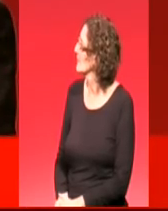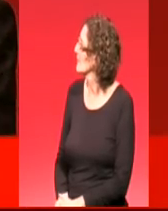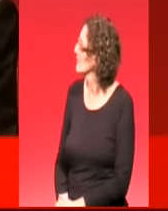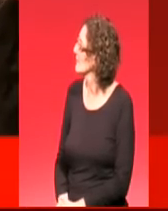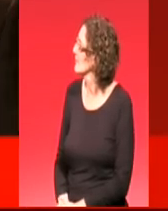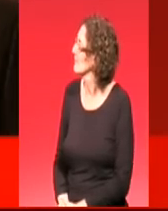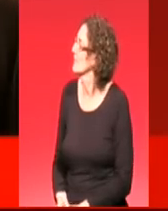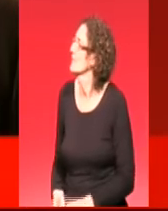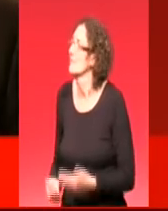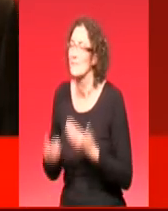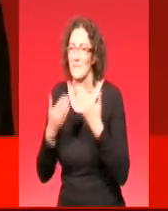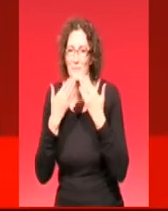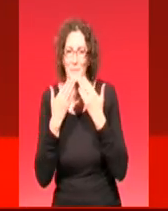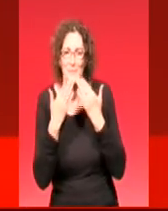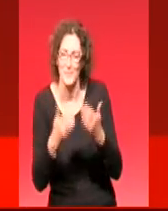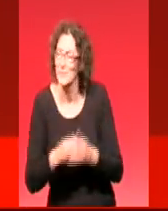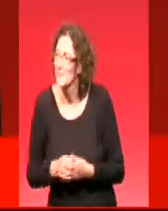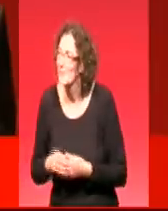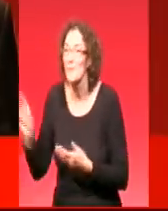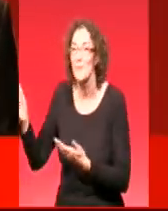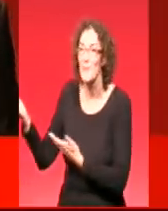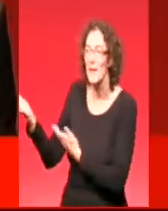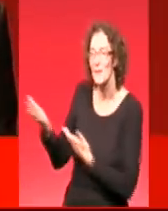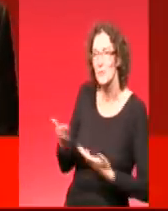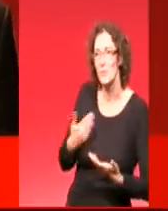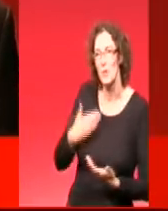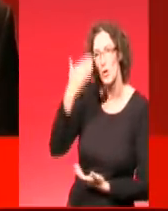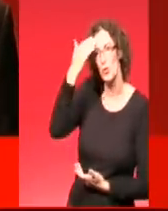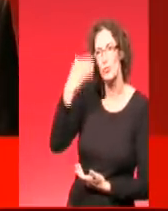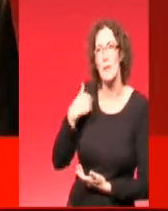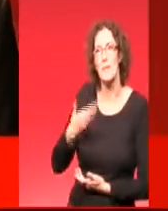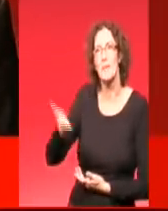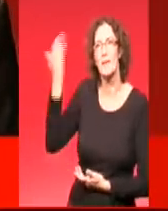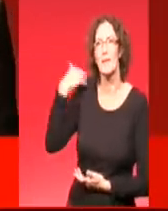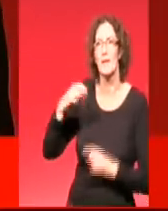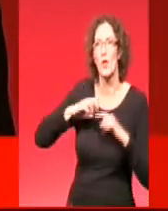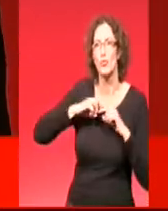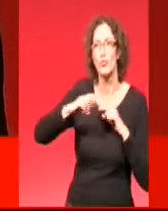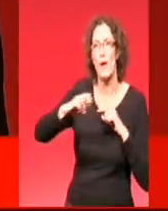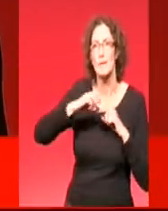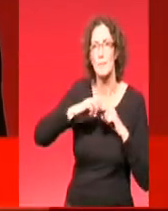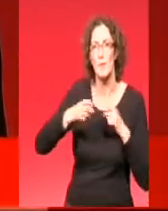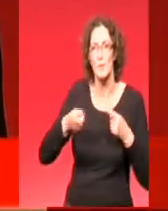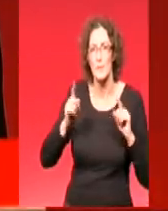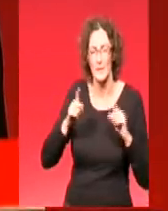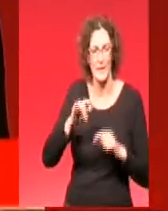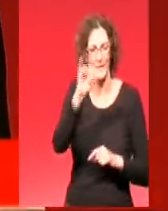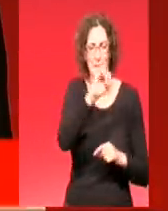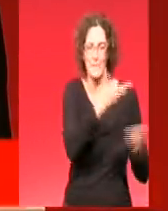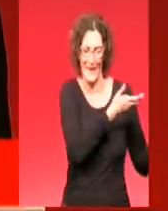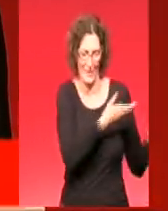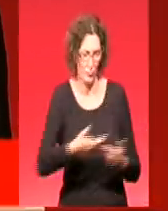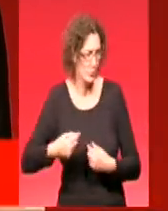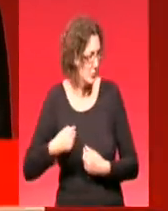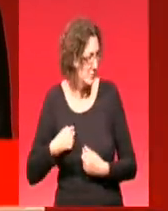You remind me in your introduction of the time when I think I was Secretary of State for Transport, where the person introducing me read out the